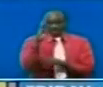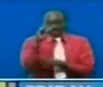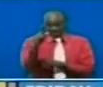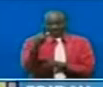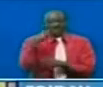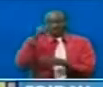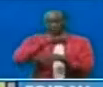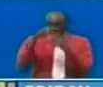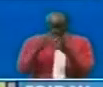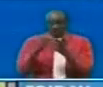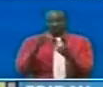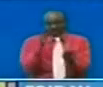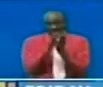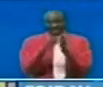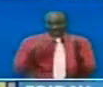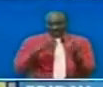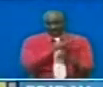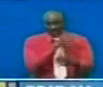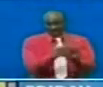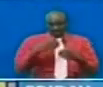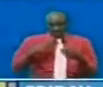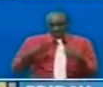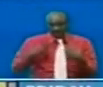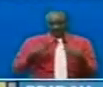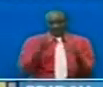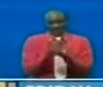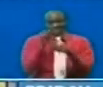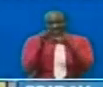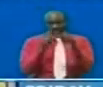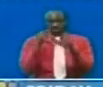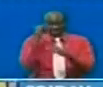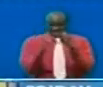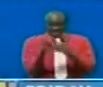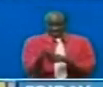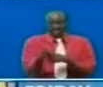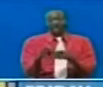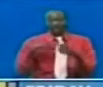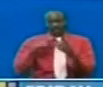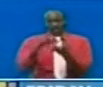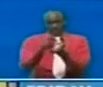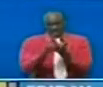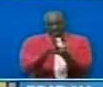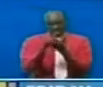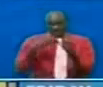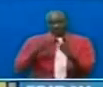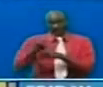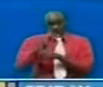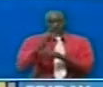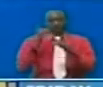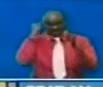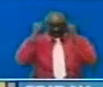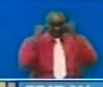commercial banks to raise their capacity adequacy ratios by the end of the year have seen lenders venture into capital raising